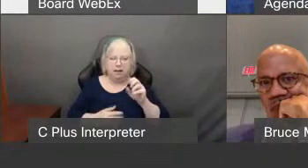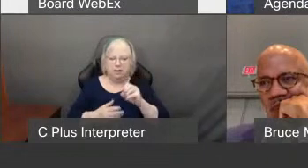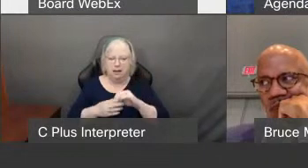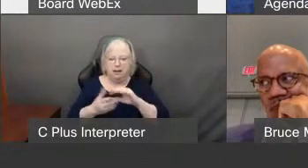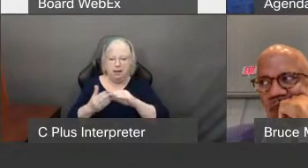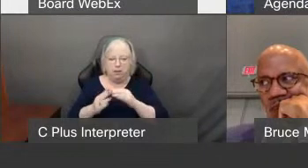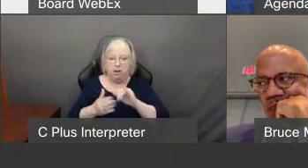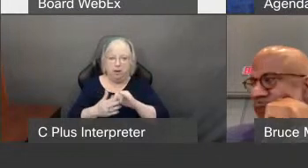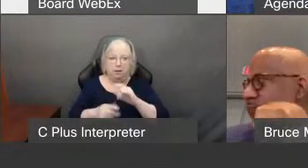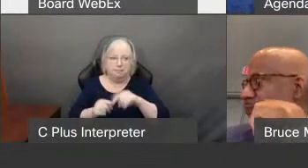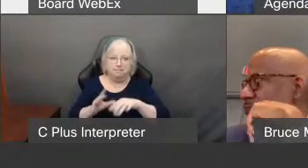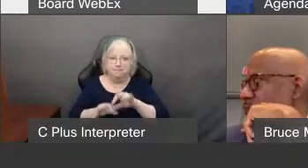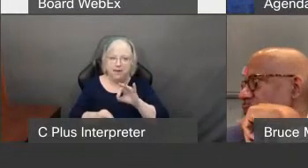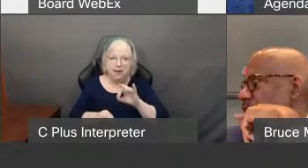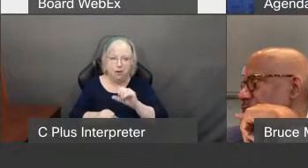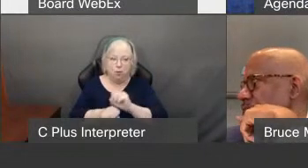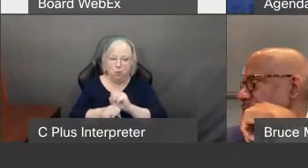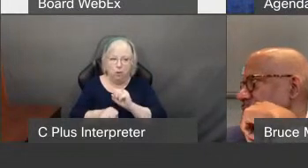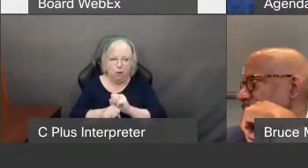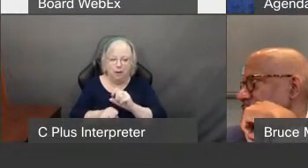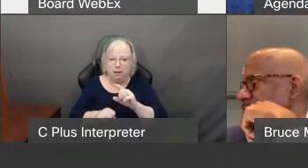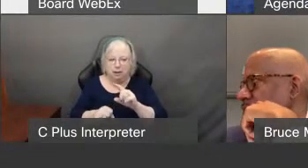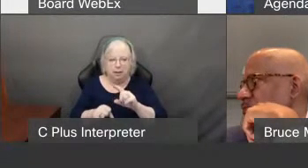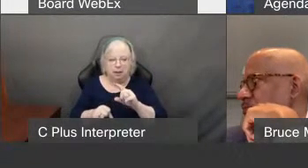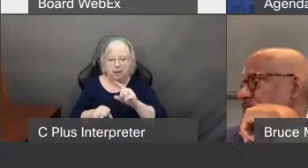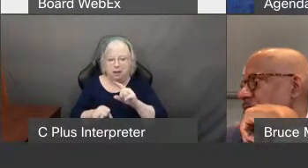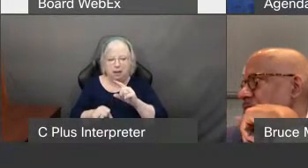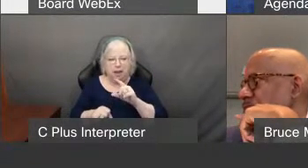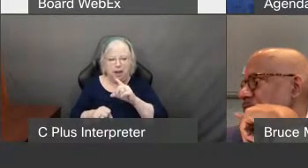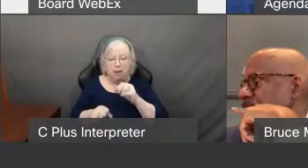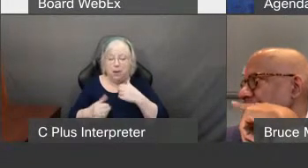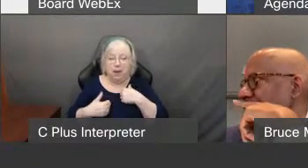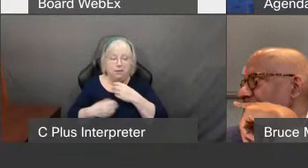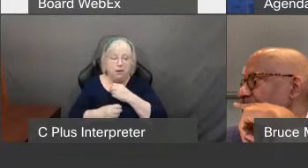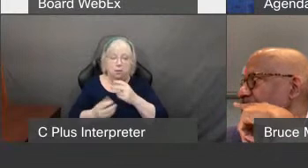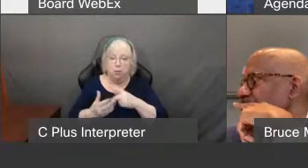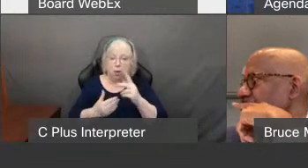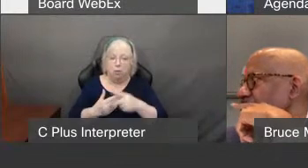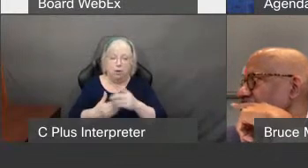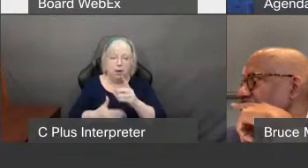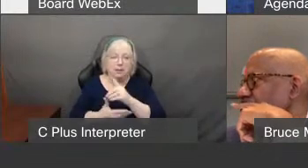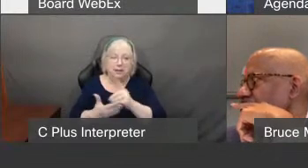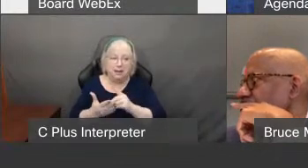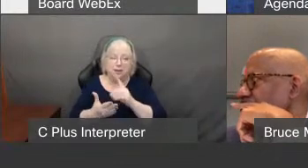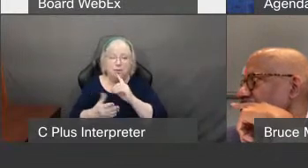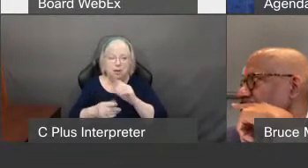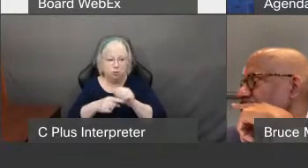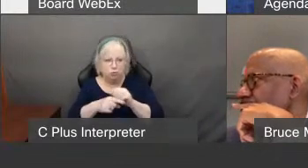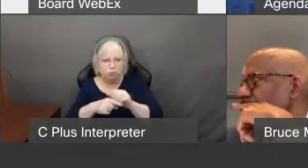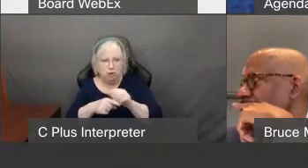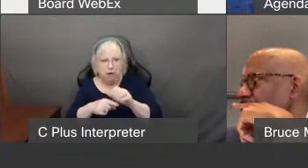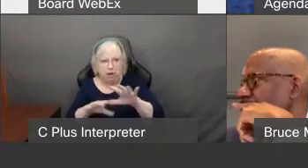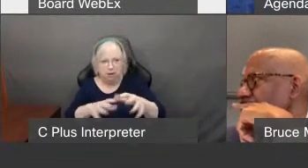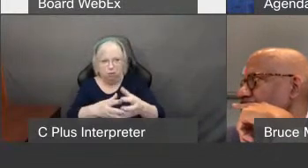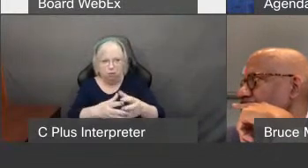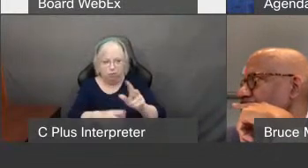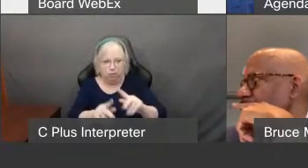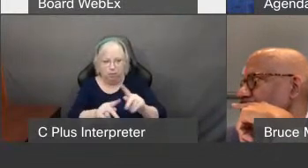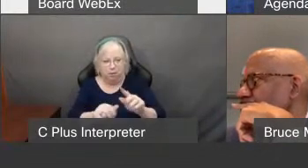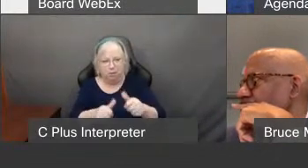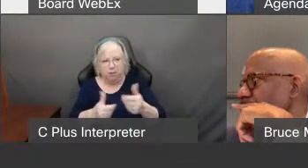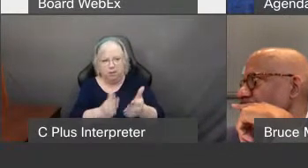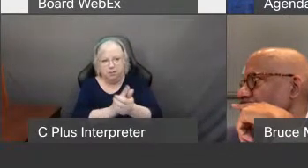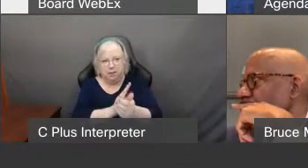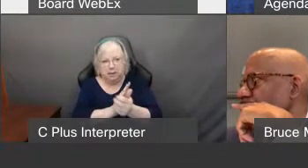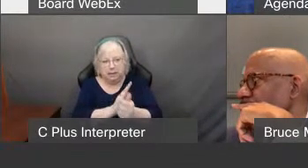get jobs, and they're not able to get employment. And we don't have any programs that are really designed to train them and give them skill set